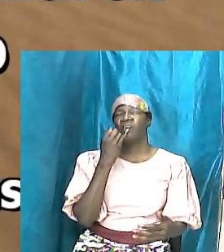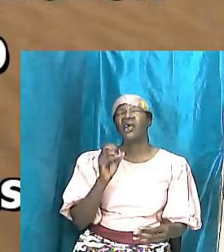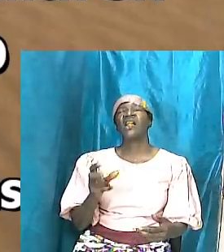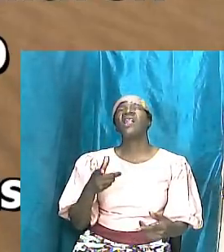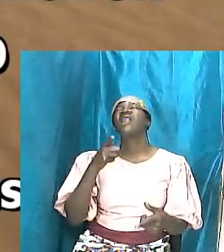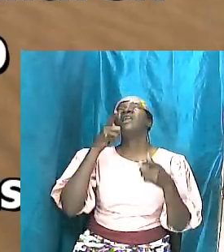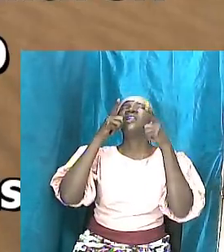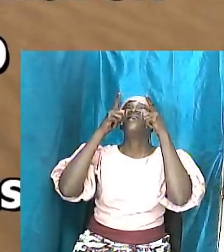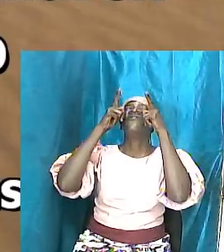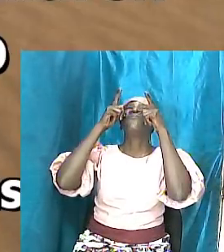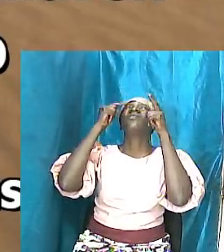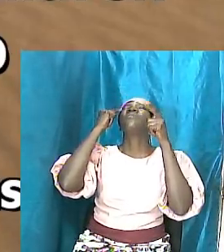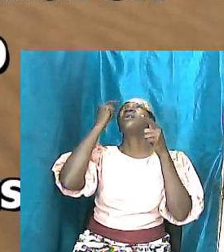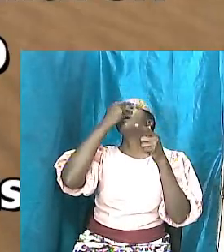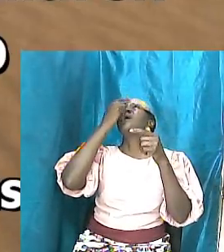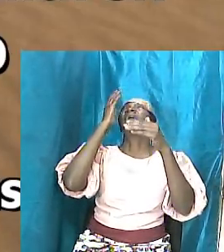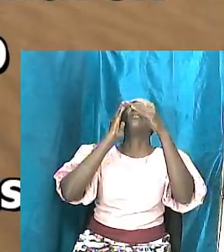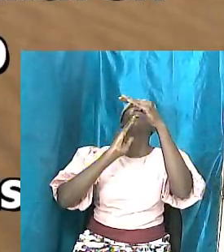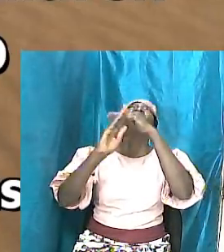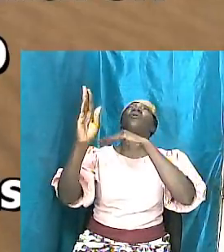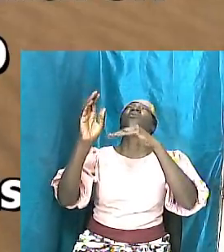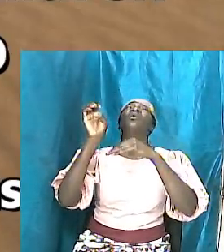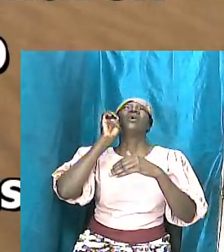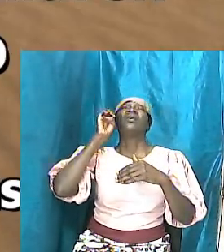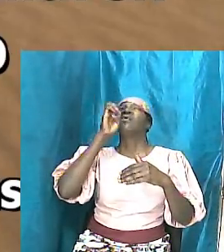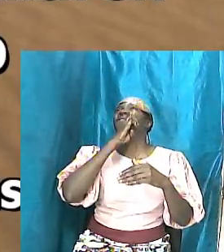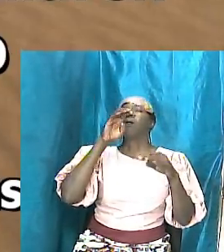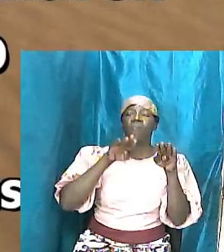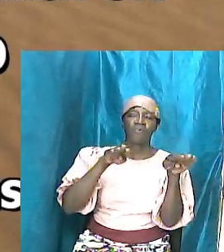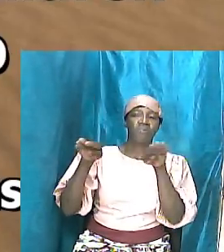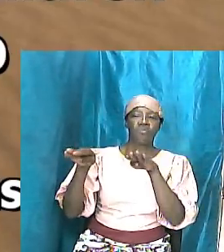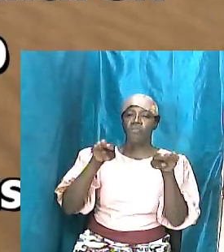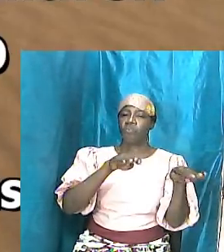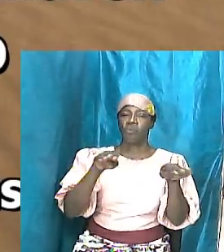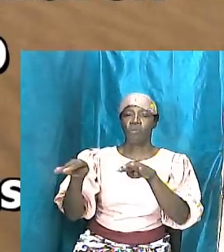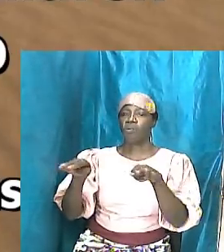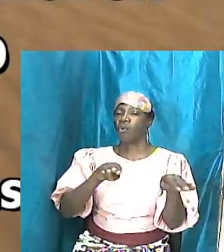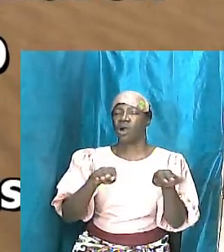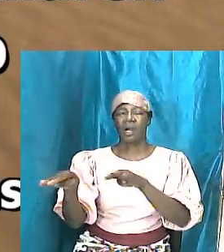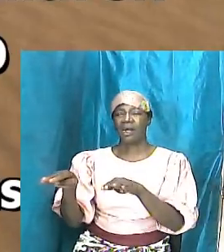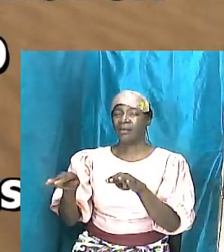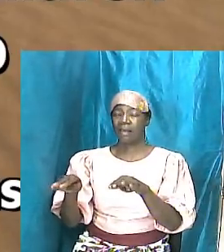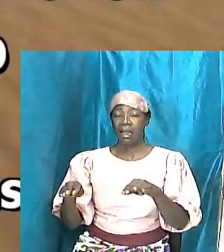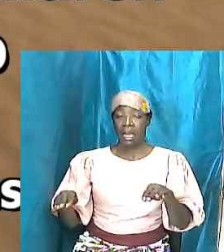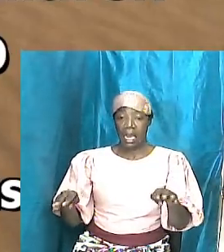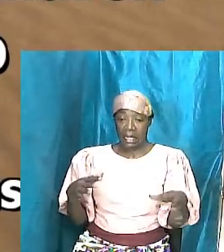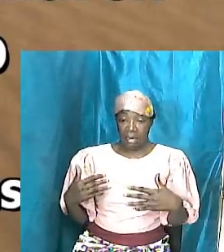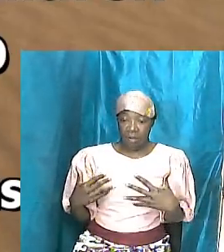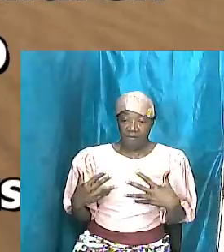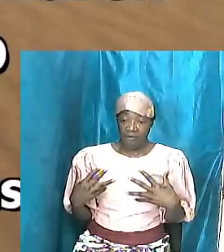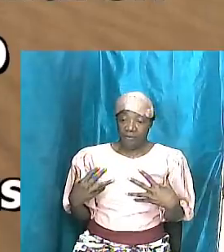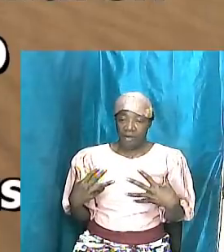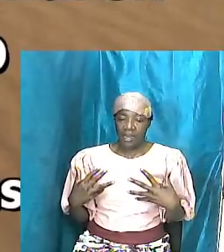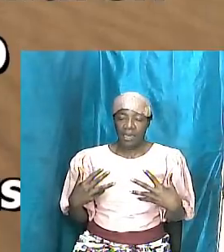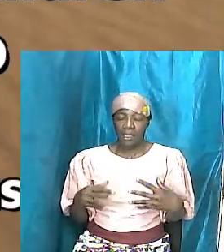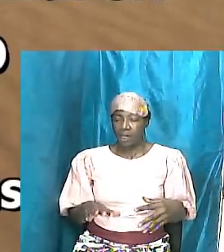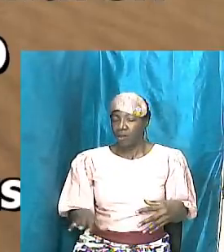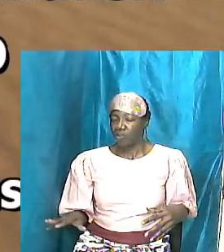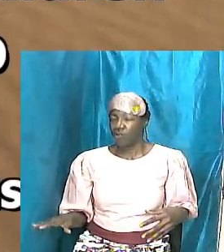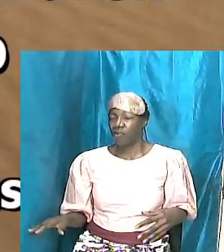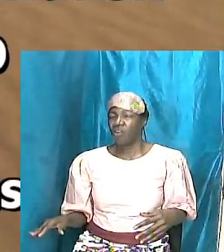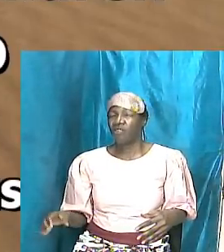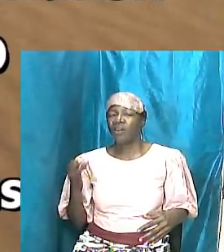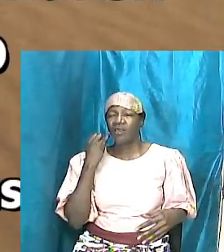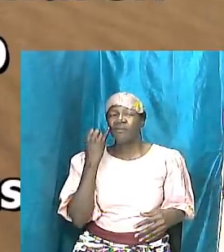their eyes, and behold, the Egyptians marched after them. And they were sore afraid, and the children of Israel